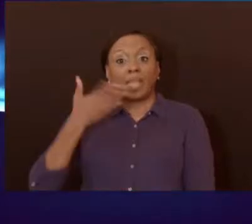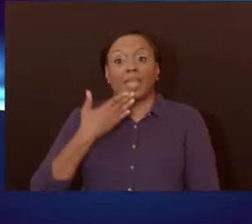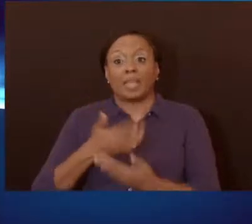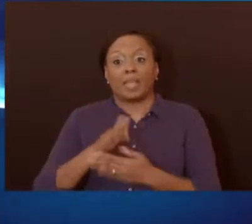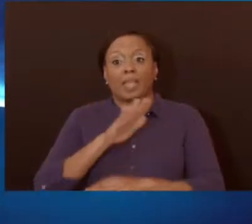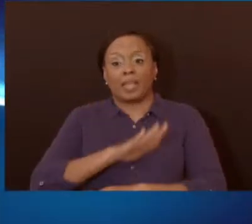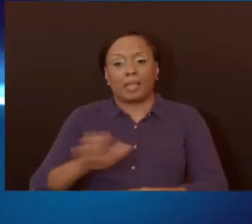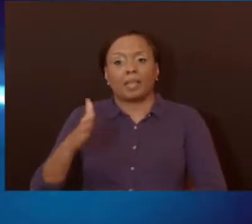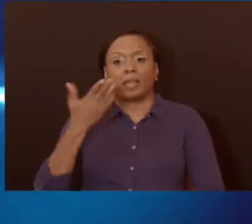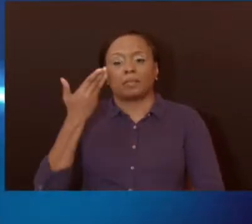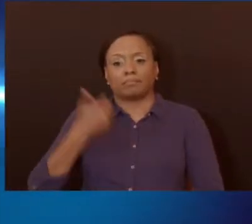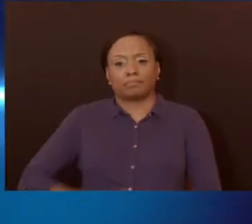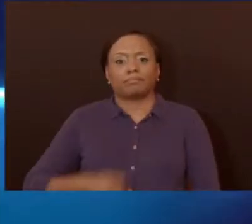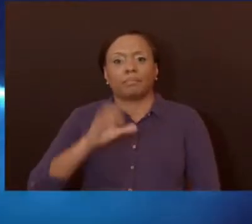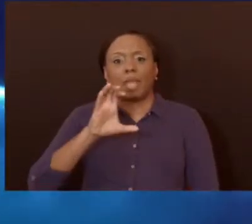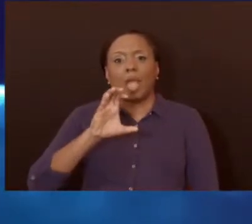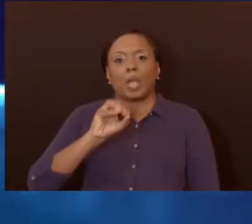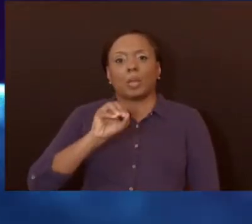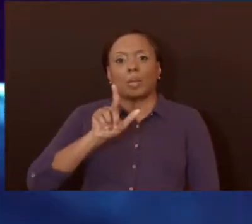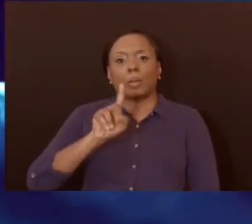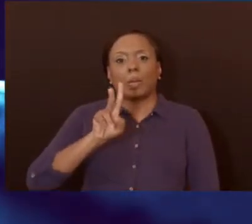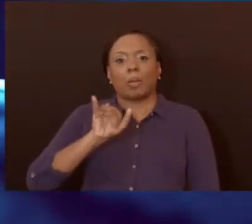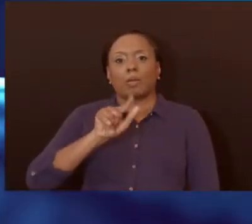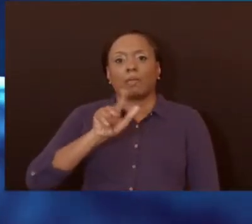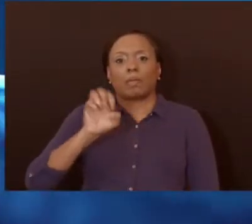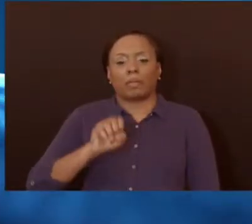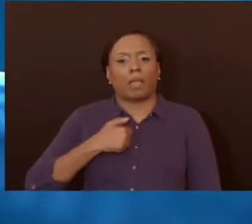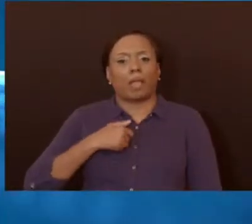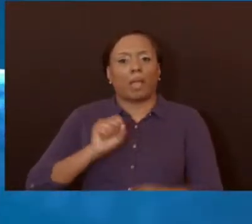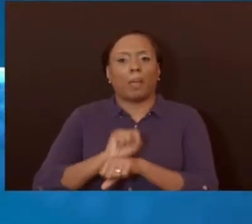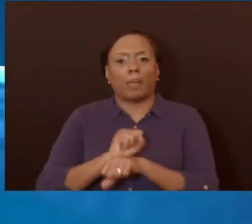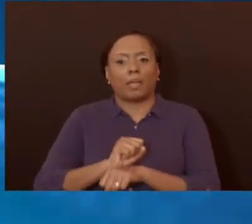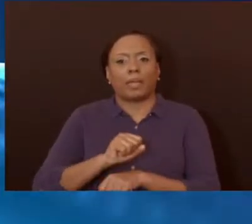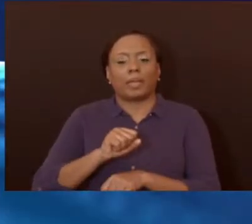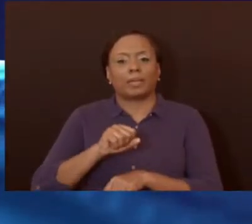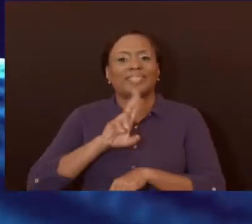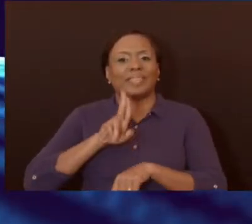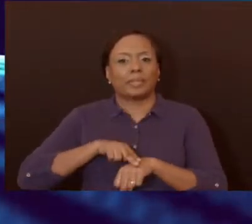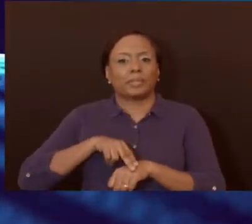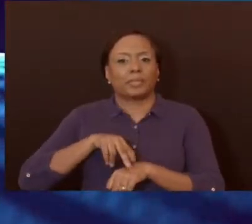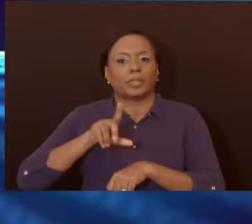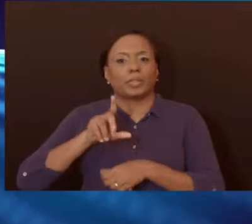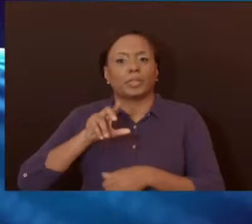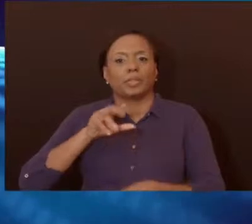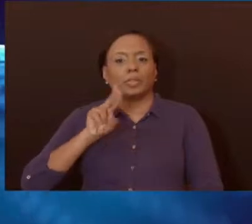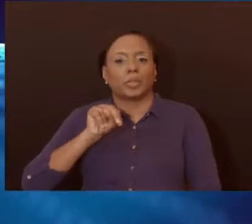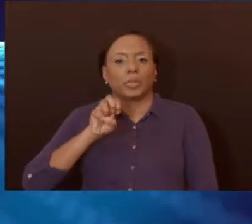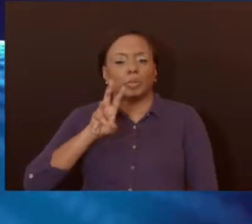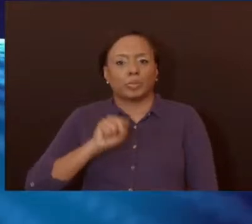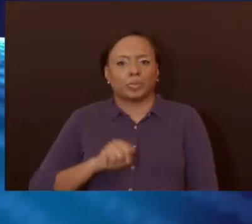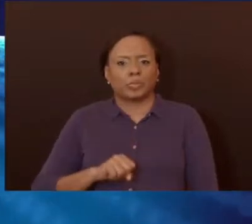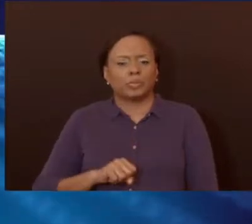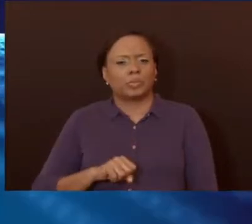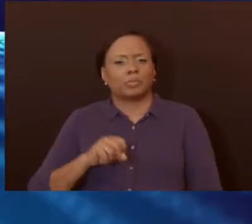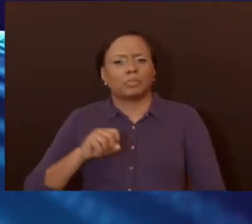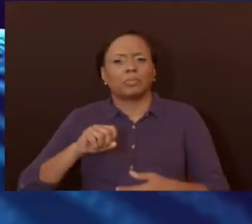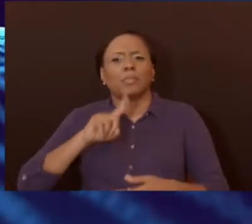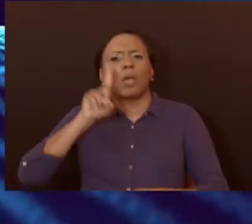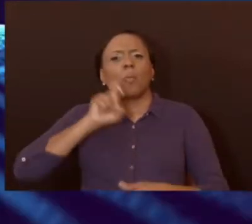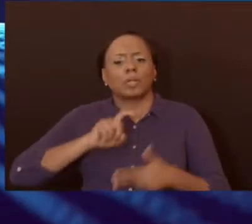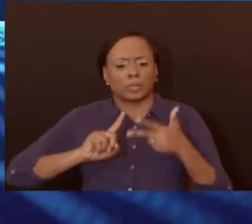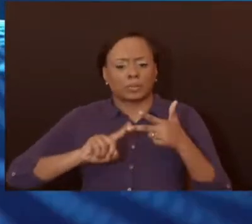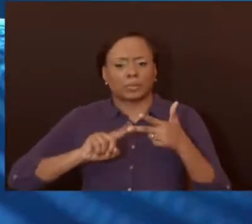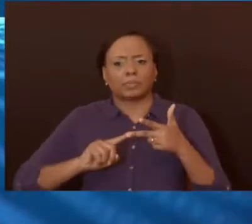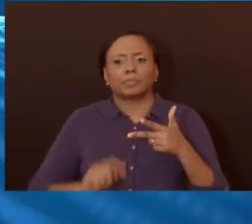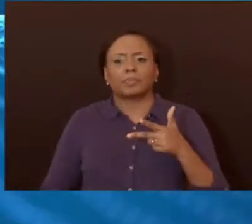Corval Muncie from Nation News. Just a quick question for Mr. Chapman. Given the